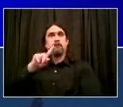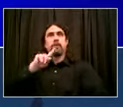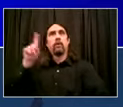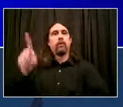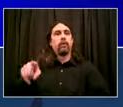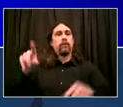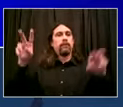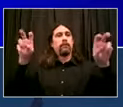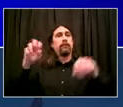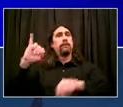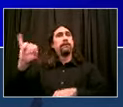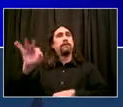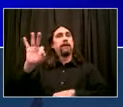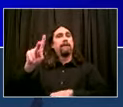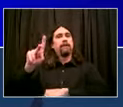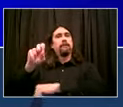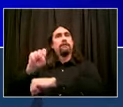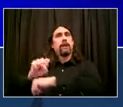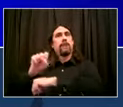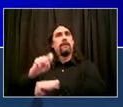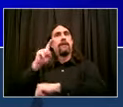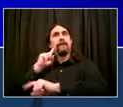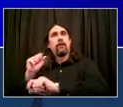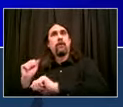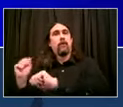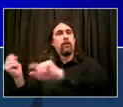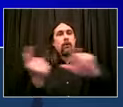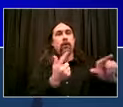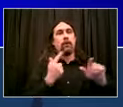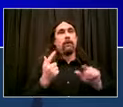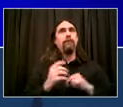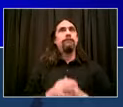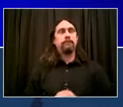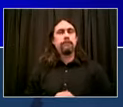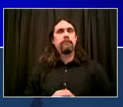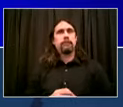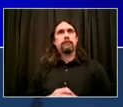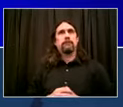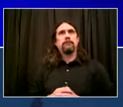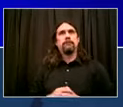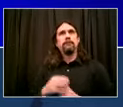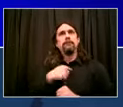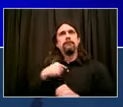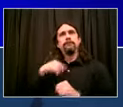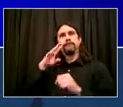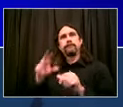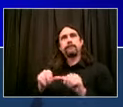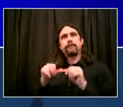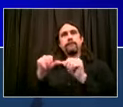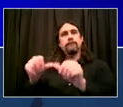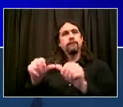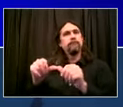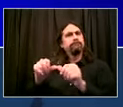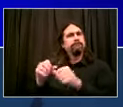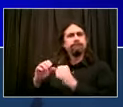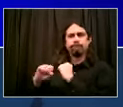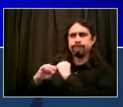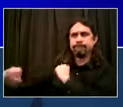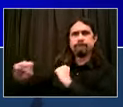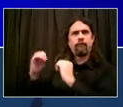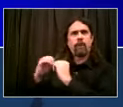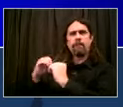a lot of the wealth generated in JFK gets redistributed to the surrounding communities and businesses that represent